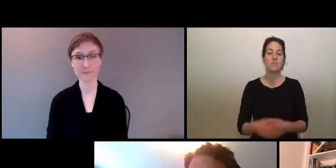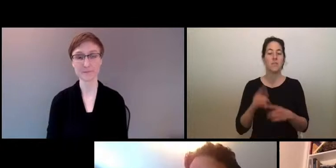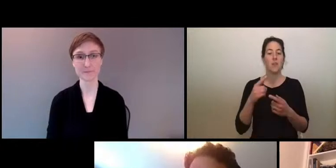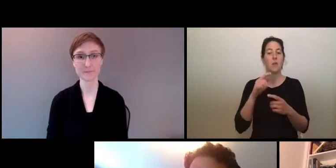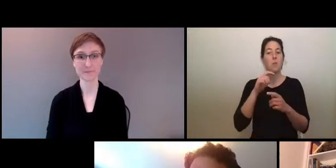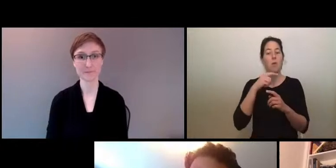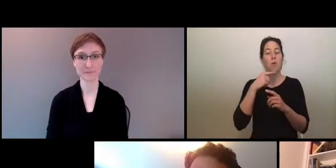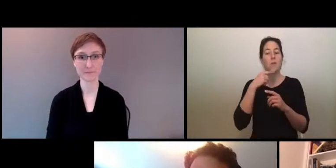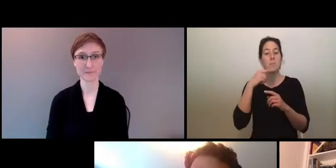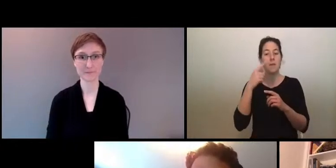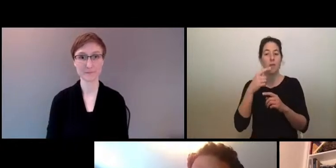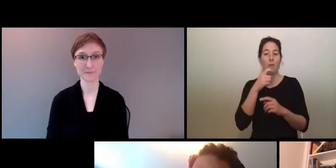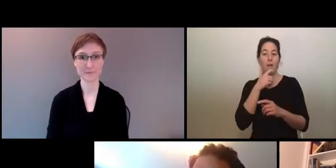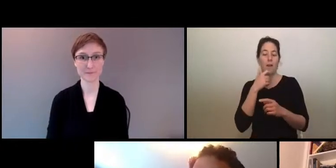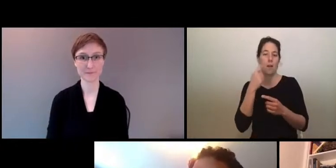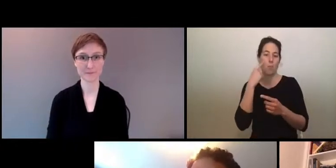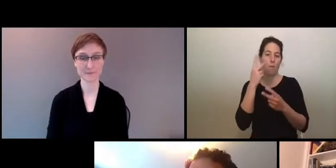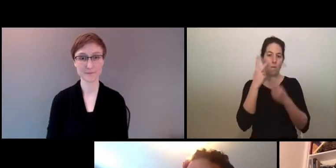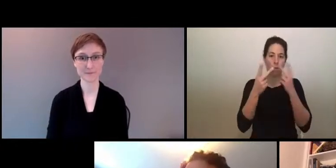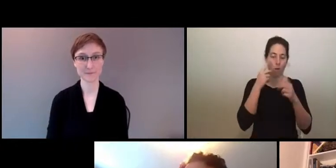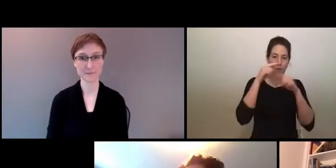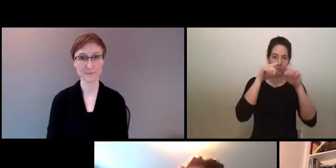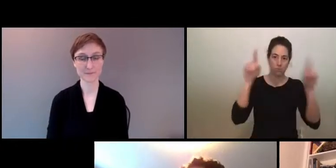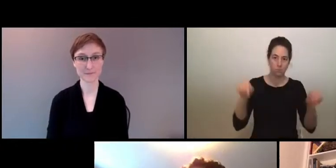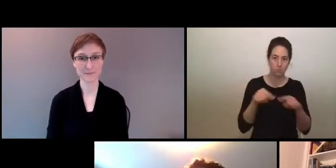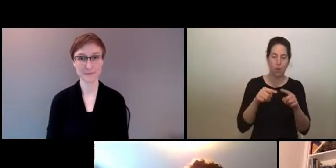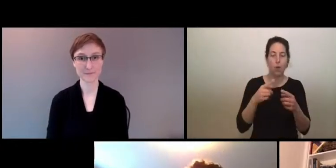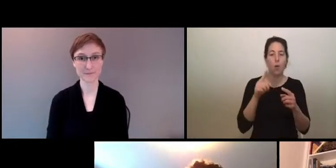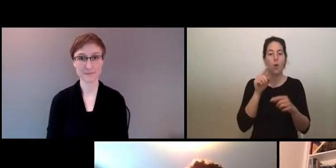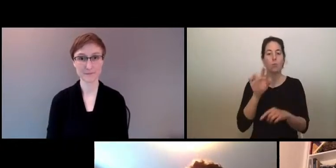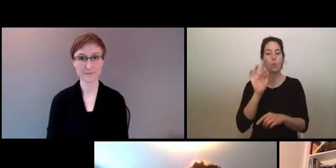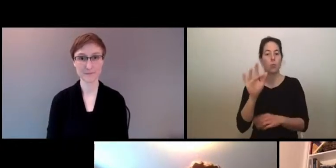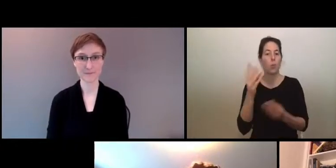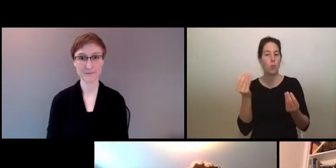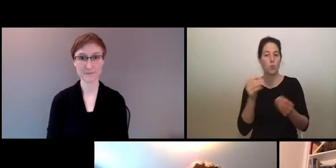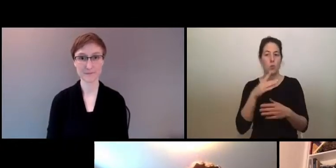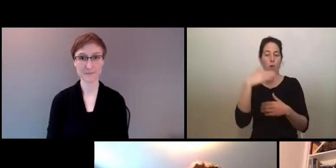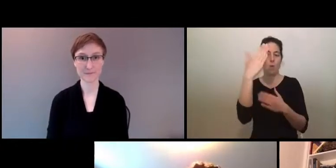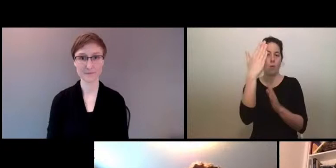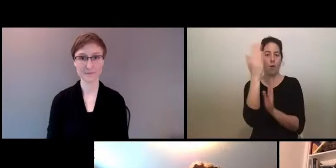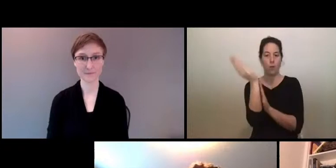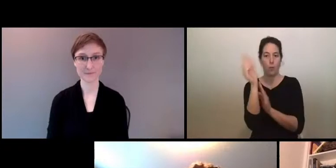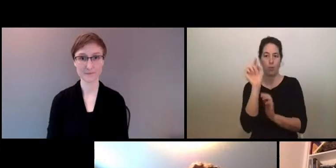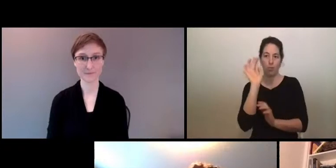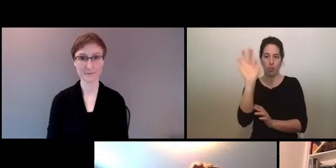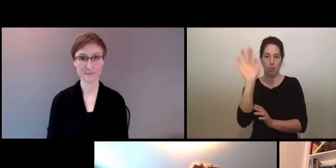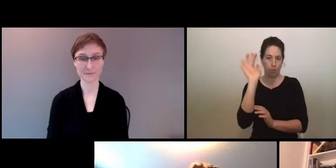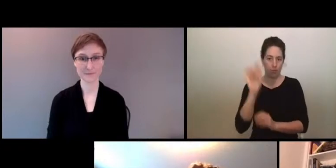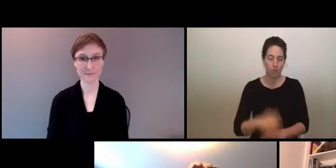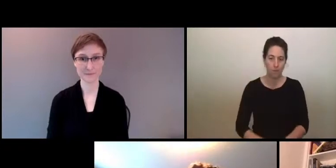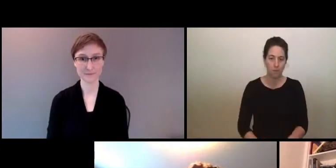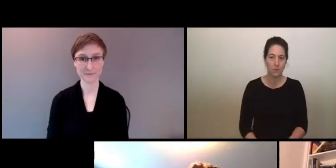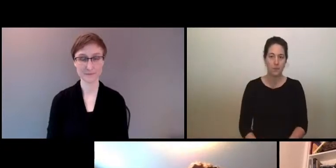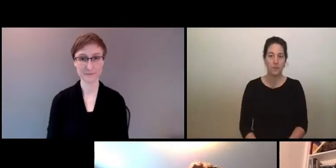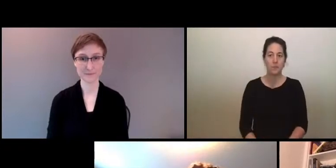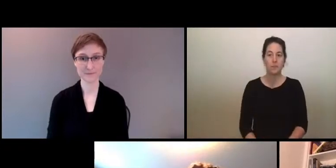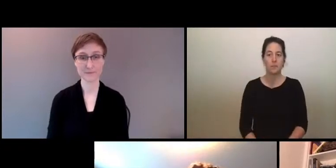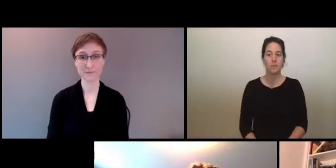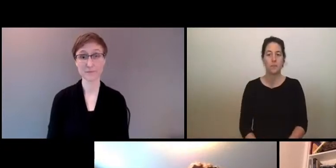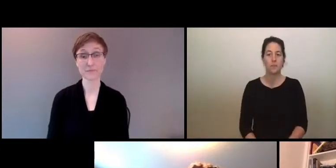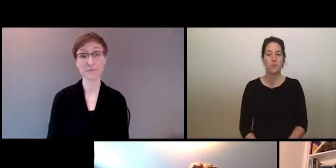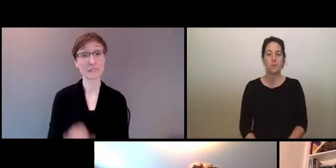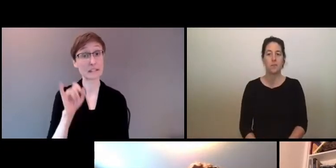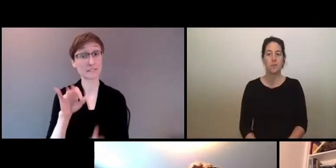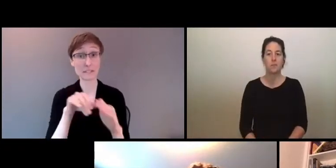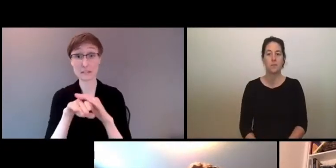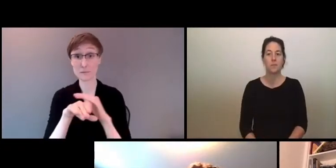pouvoir mieux voir les porte-paroles. Le bouton est situé en haut à la droite de la portion vidéo de l'écran. Reporters with accessibility needs can ping